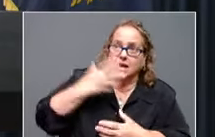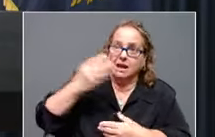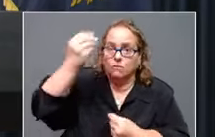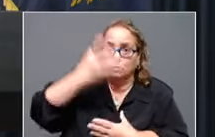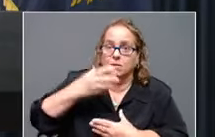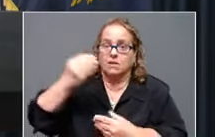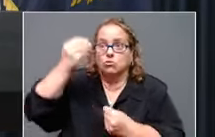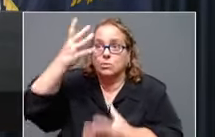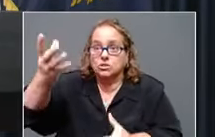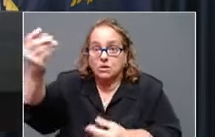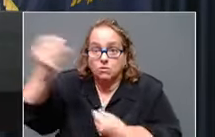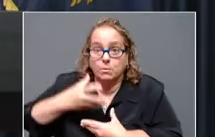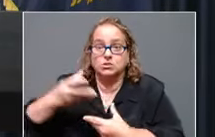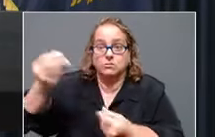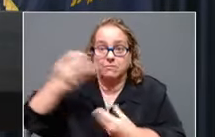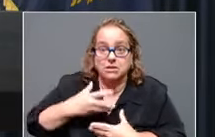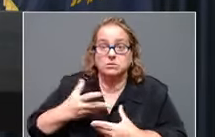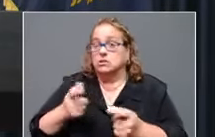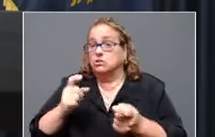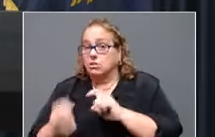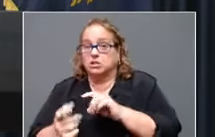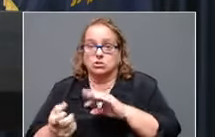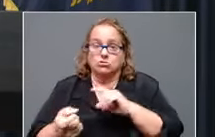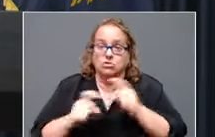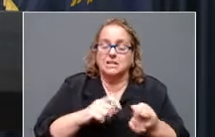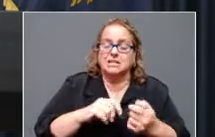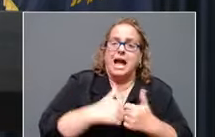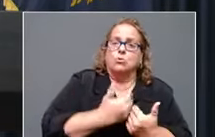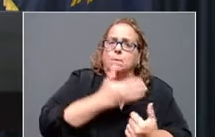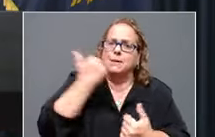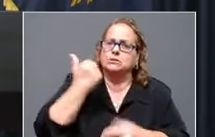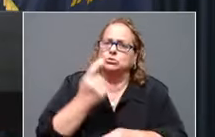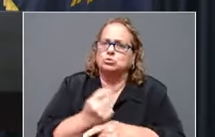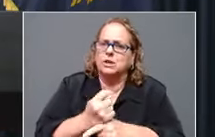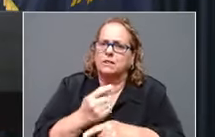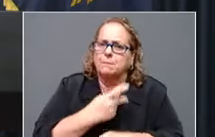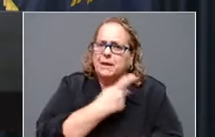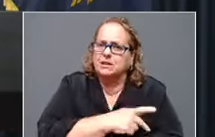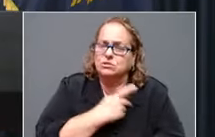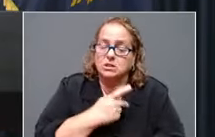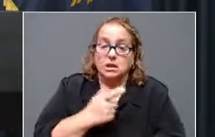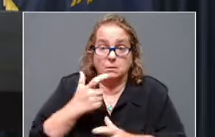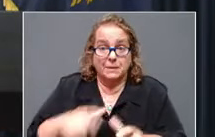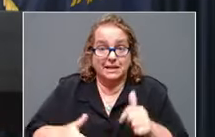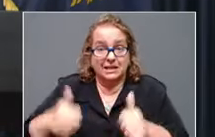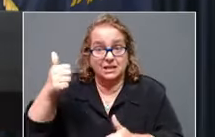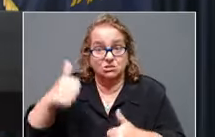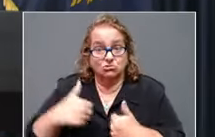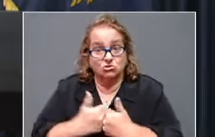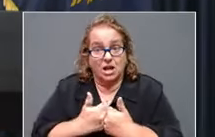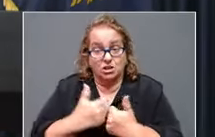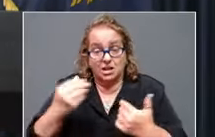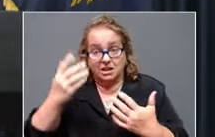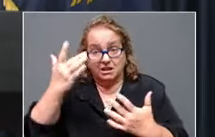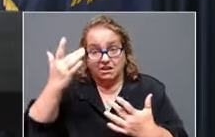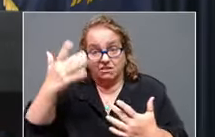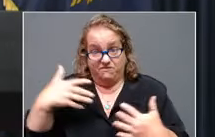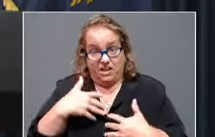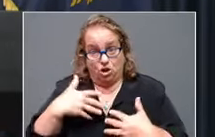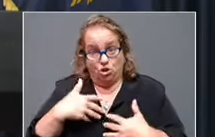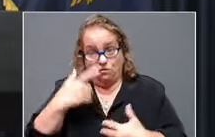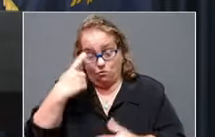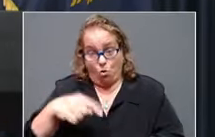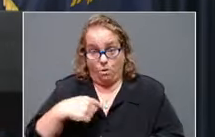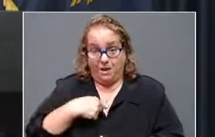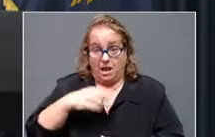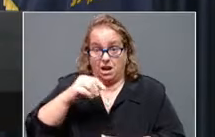What could we be bringing home to our families? What could we be exposing ourselves to? Everyone saw what was coming out of New York City, and